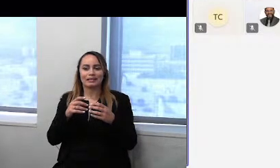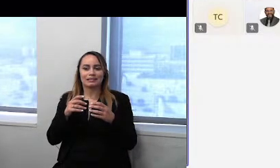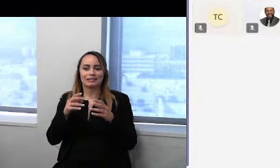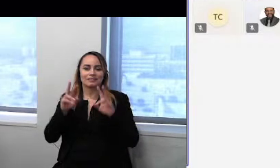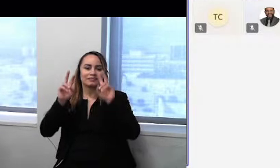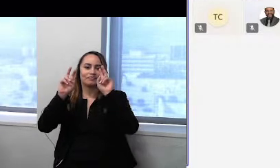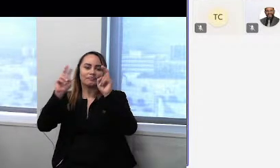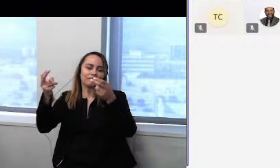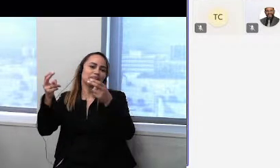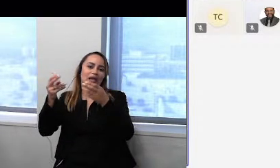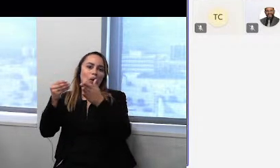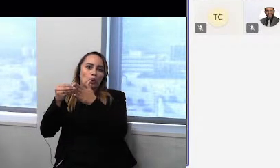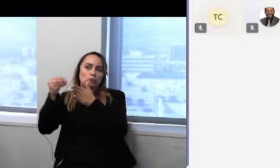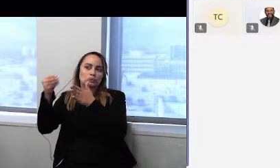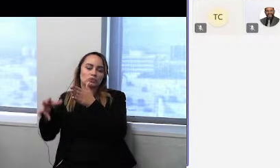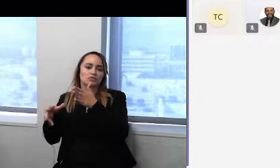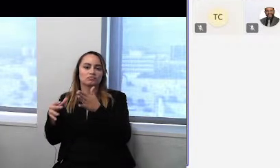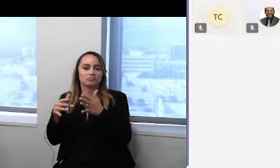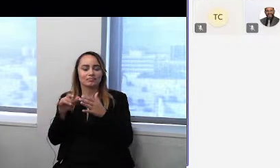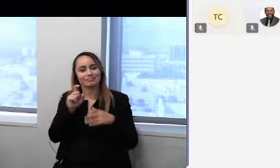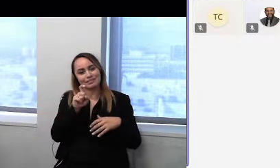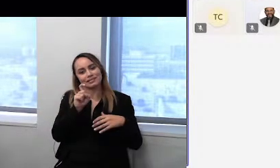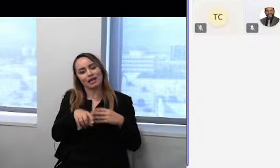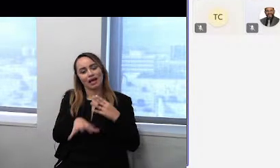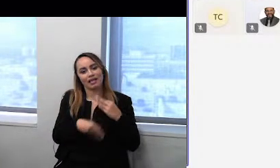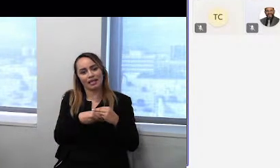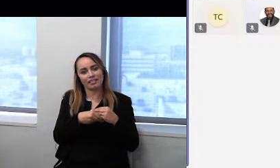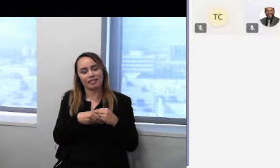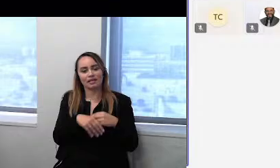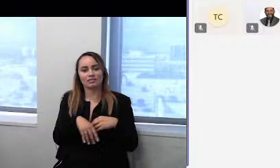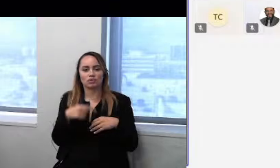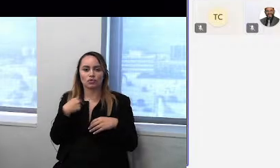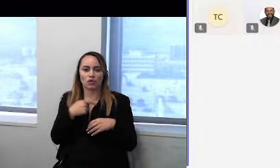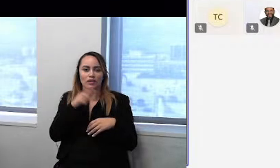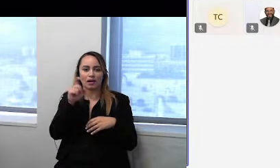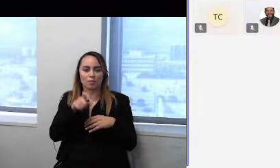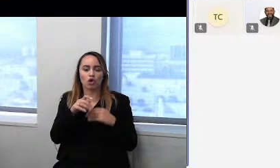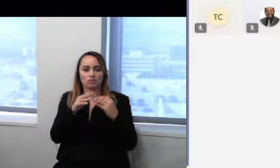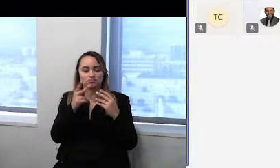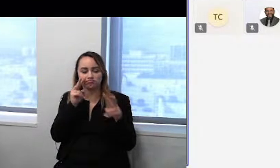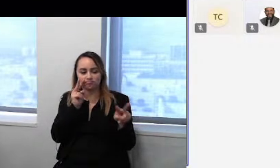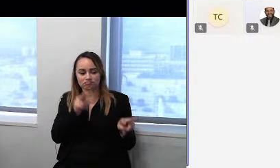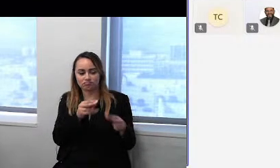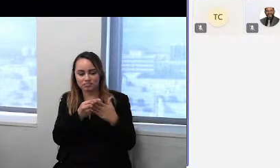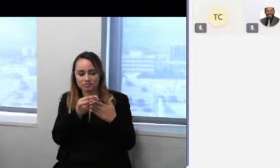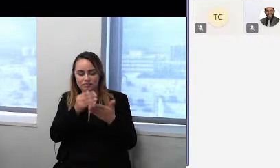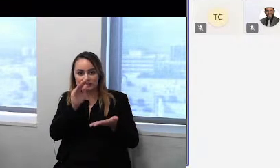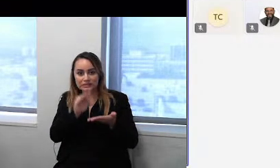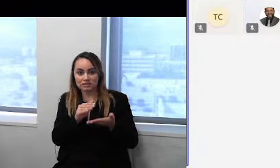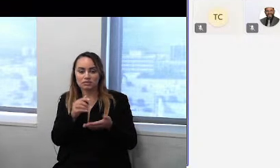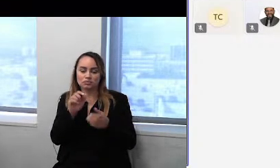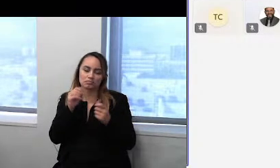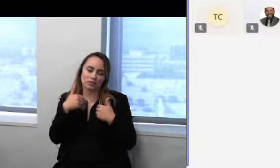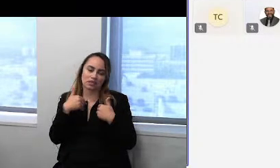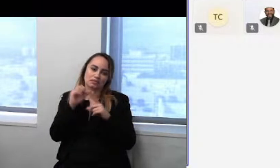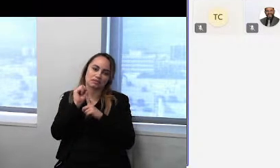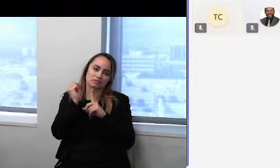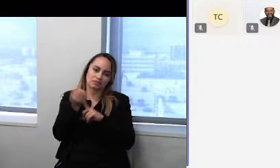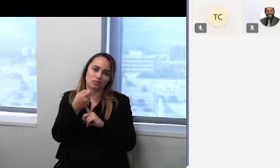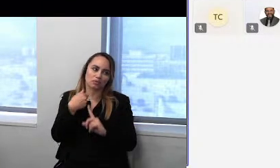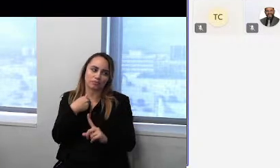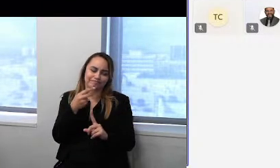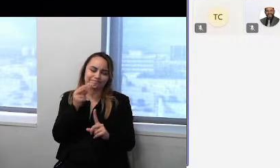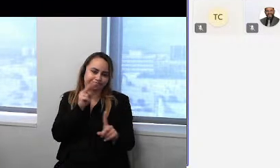for optimizing the dollars in a longer term. I know that. And Yeah. it could, you could have situations, and I experienced it myself, that what you're stating is not